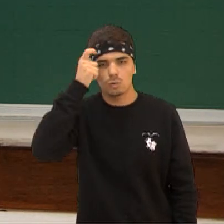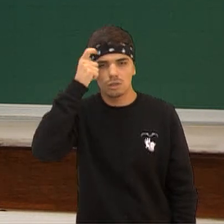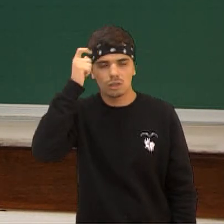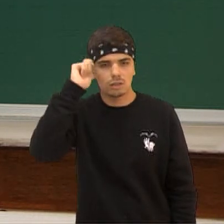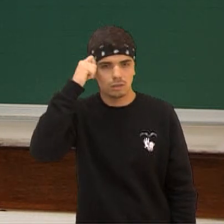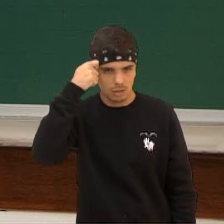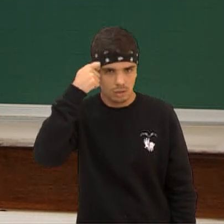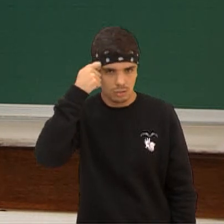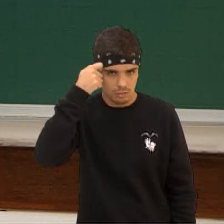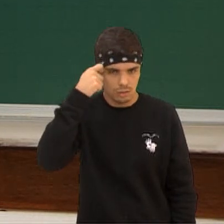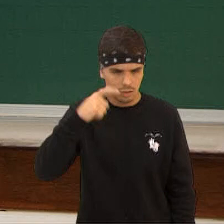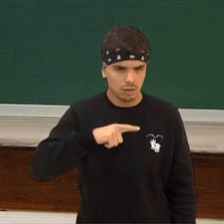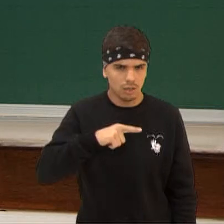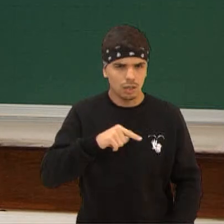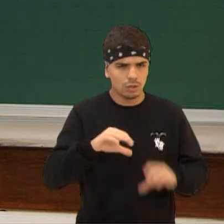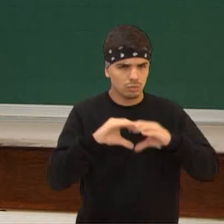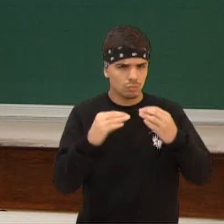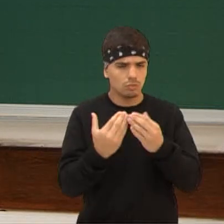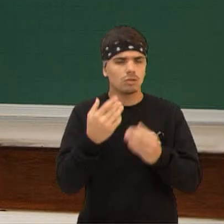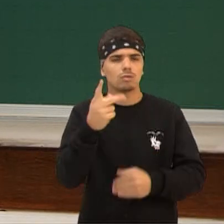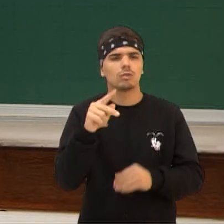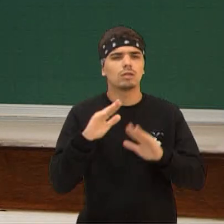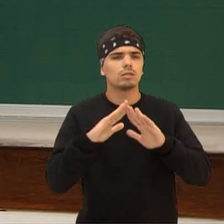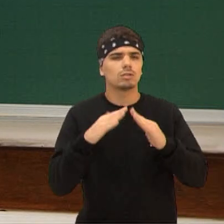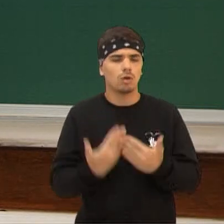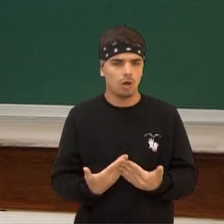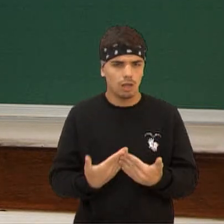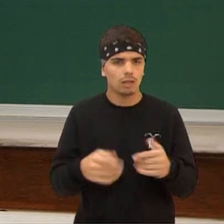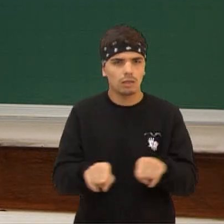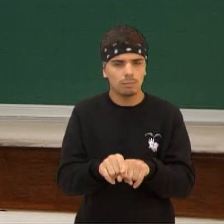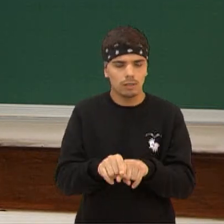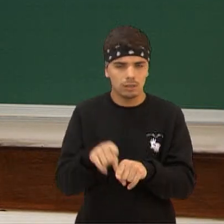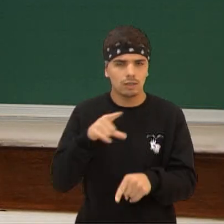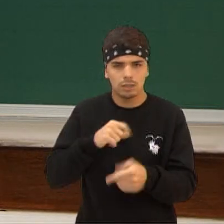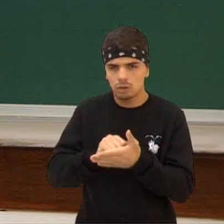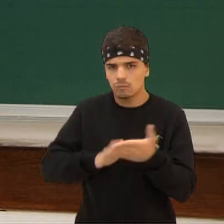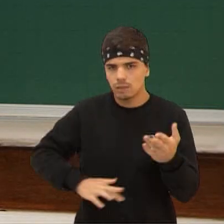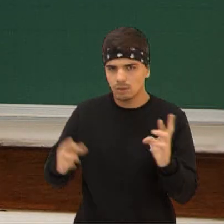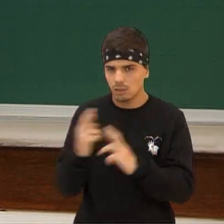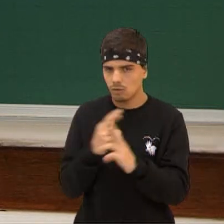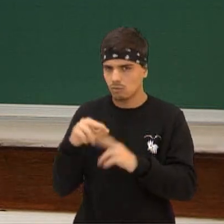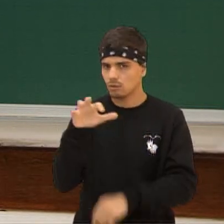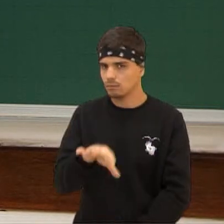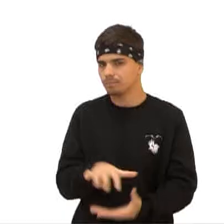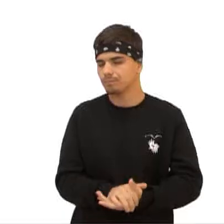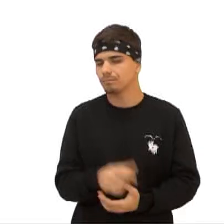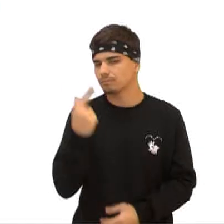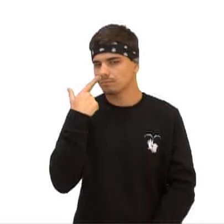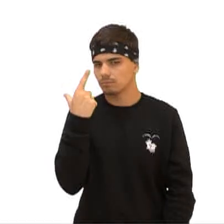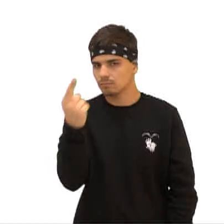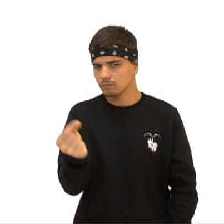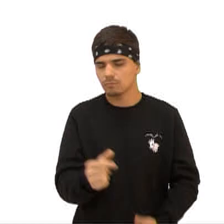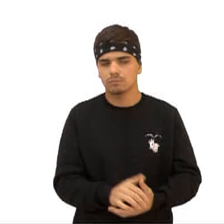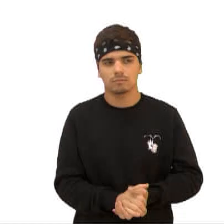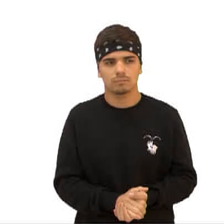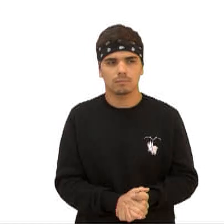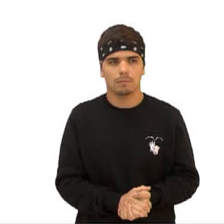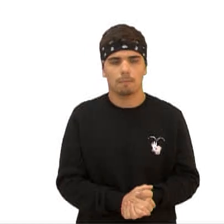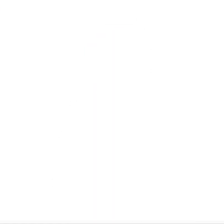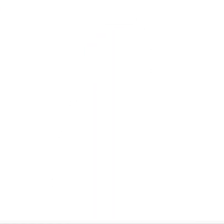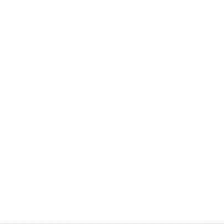falar? Comemora na sua escola? Já fez alguma atividade relacionada a isso? Então vamos ver o que é isso. It is